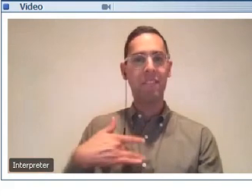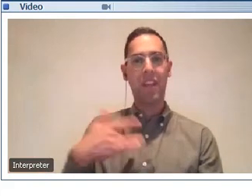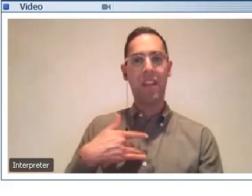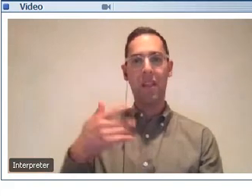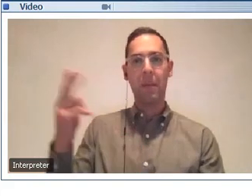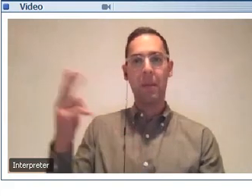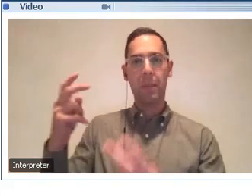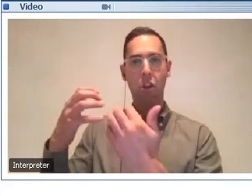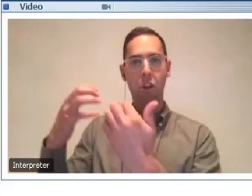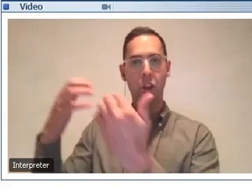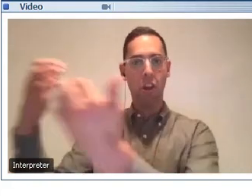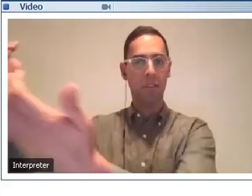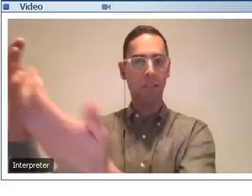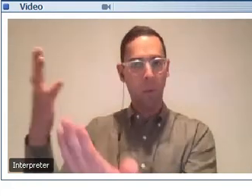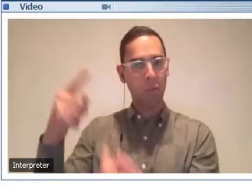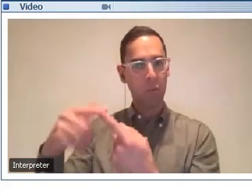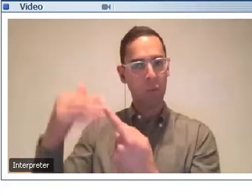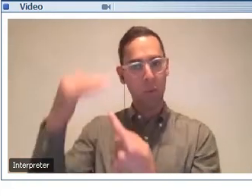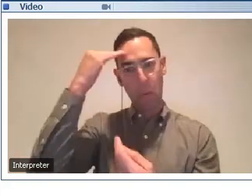report will keep in mind?